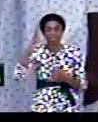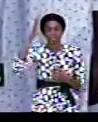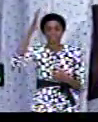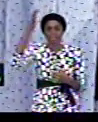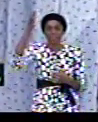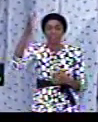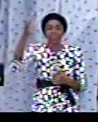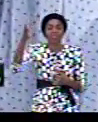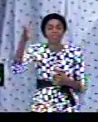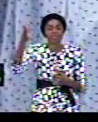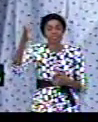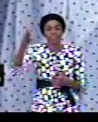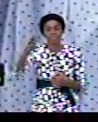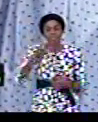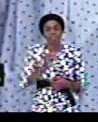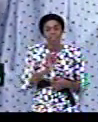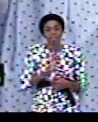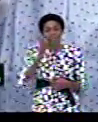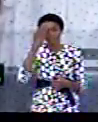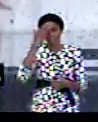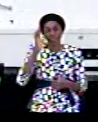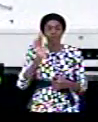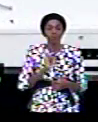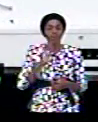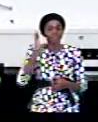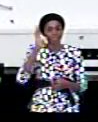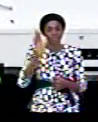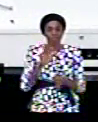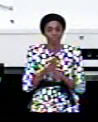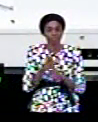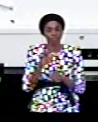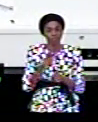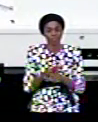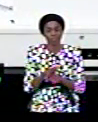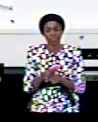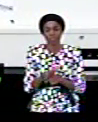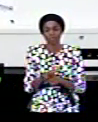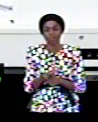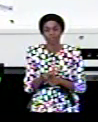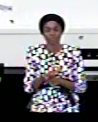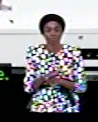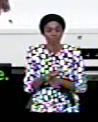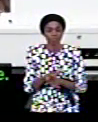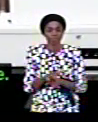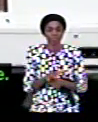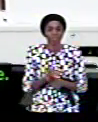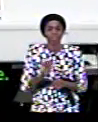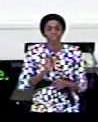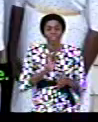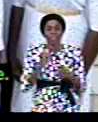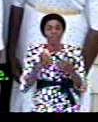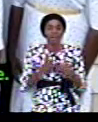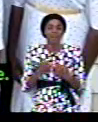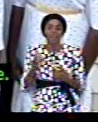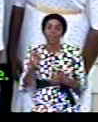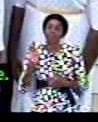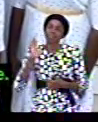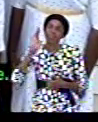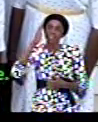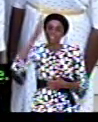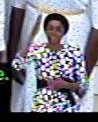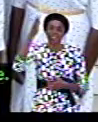Destiny. I have a destiny, I know I shall fulfill. Destiny. I